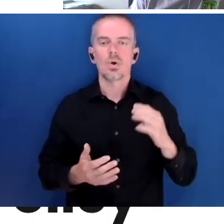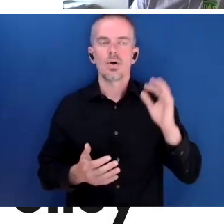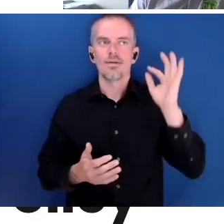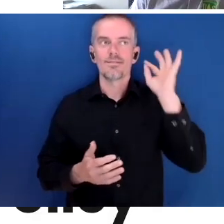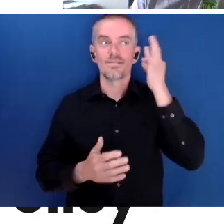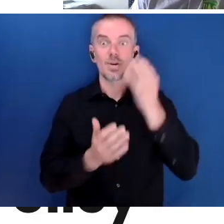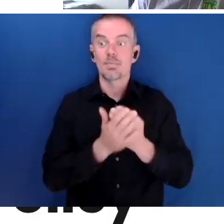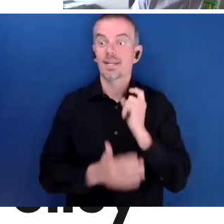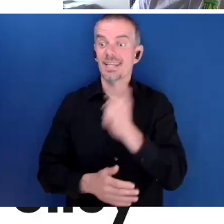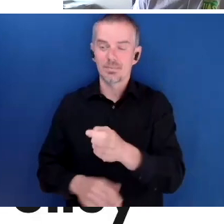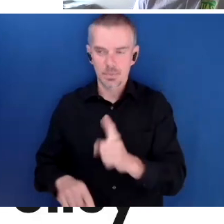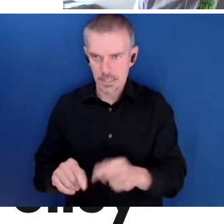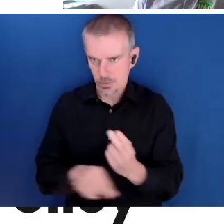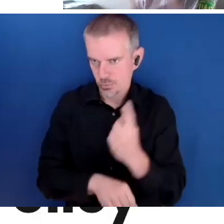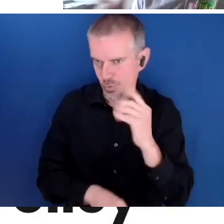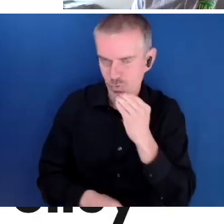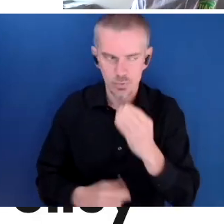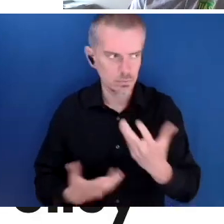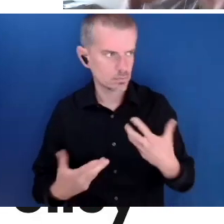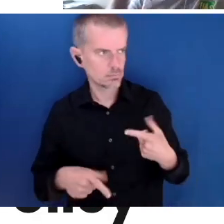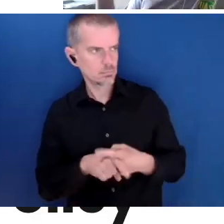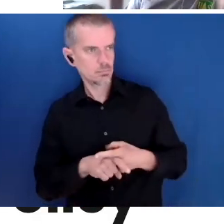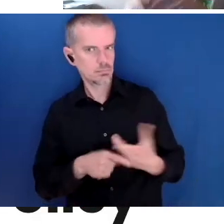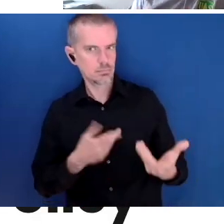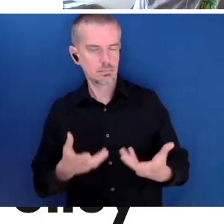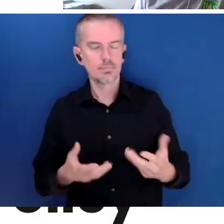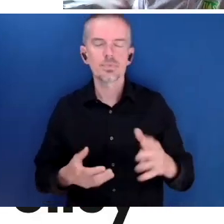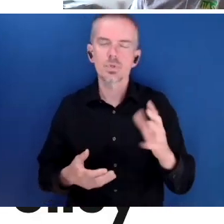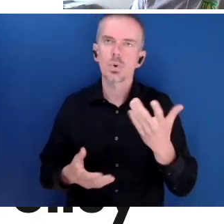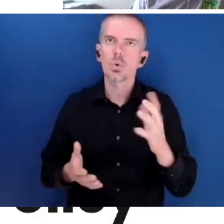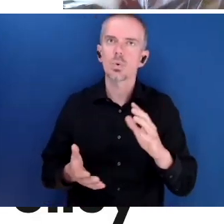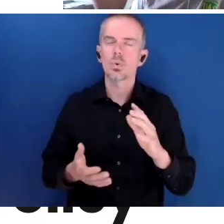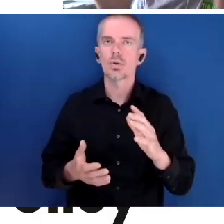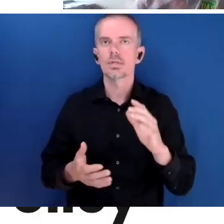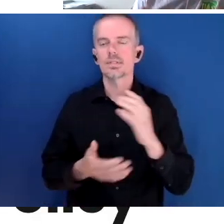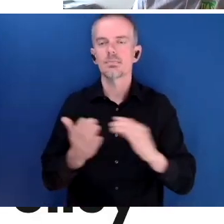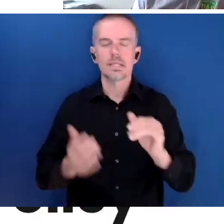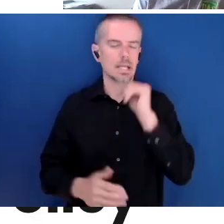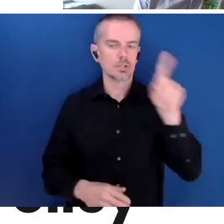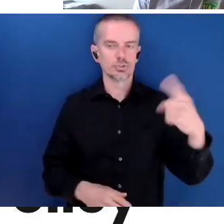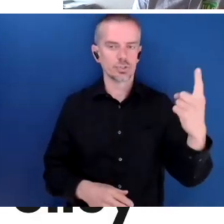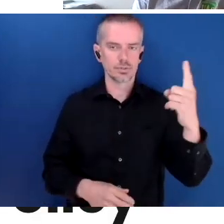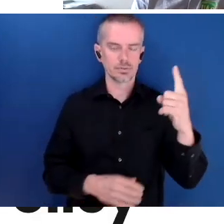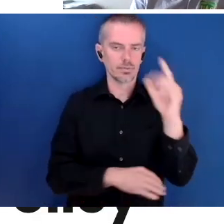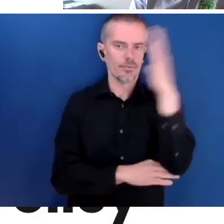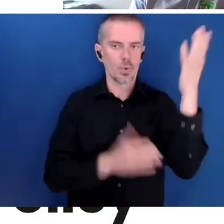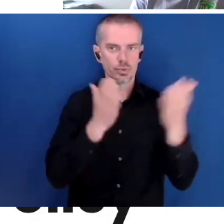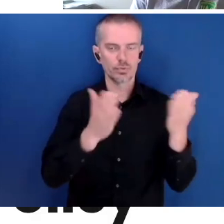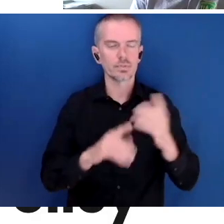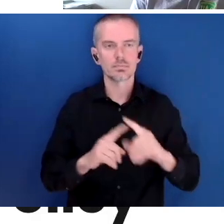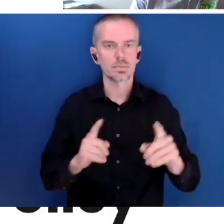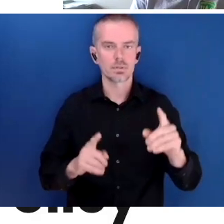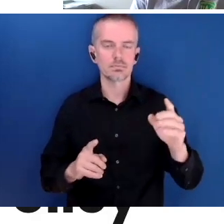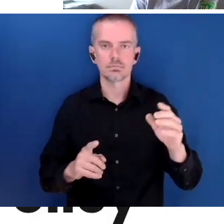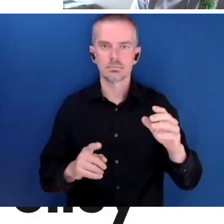for some of those purposes. Because of those broader, and it's not just the Forest Service, those federal acquisition rules apply